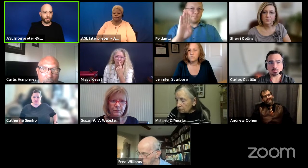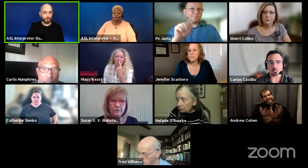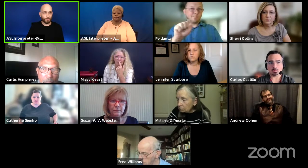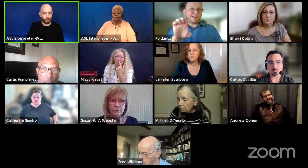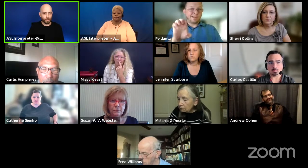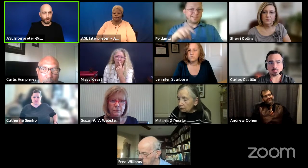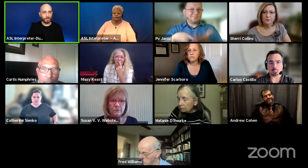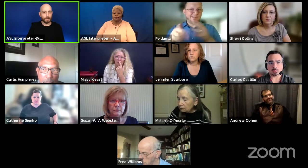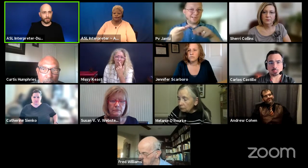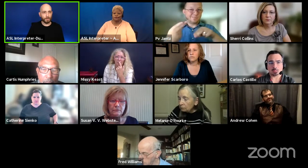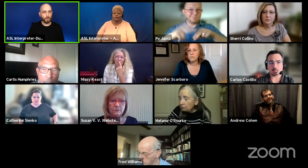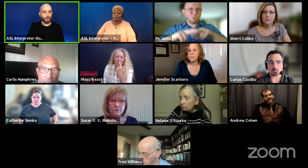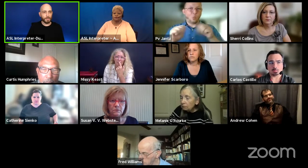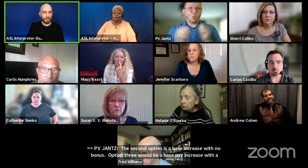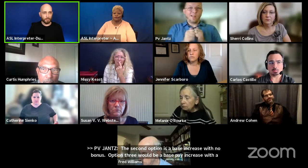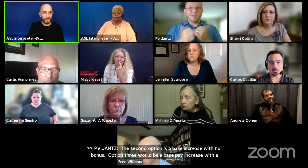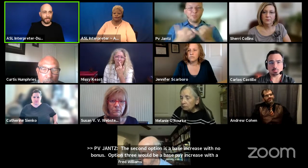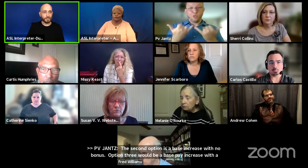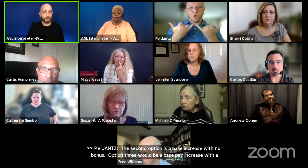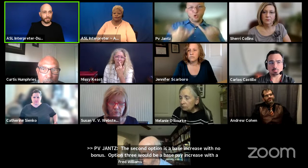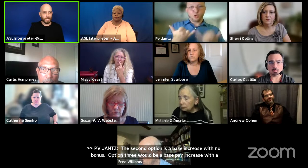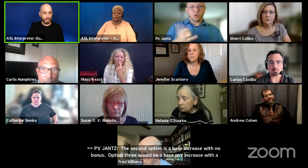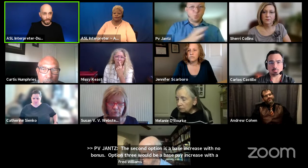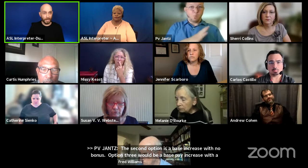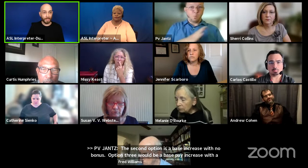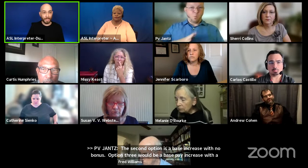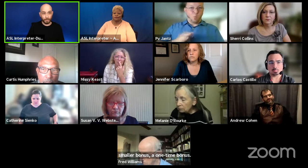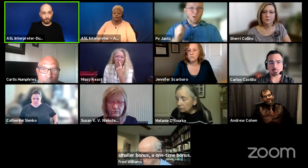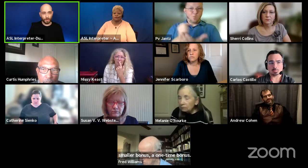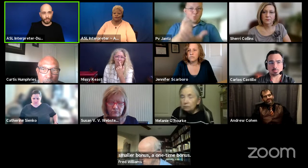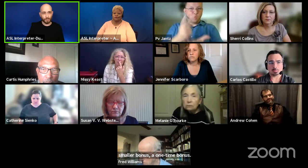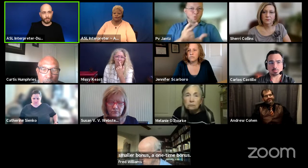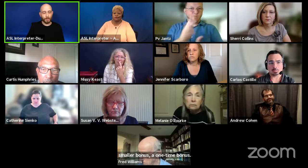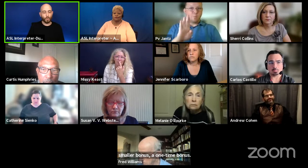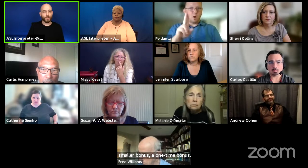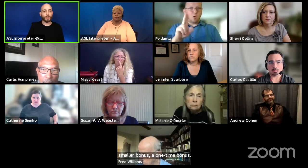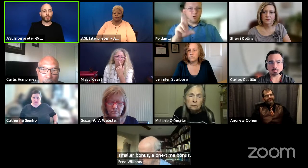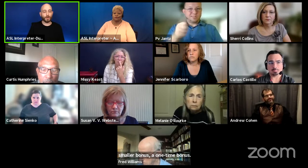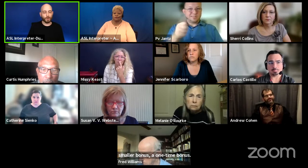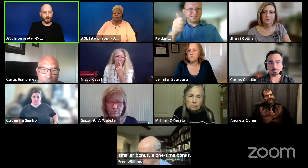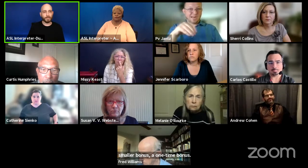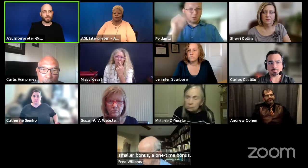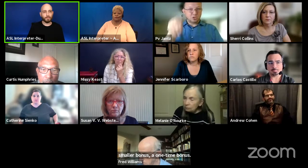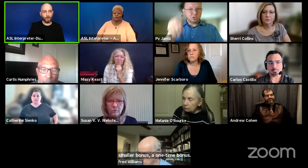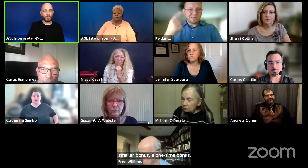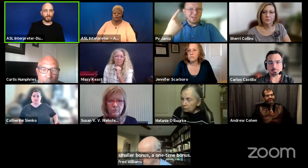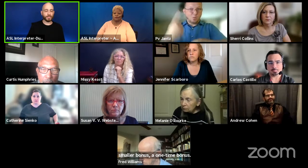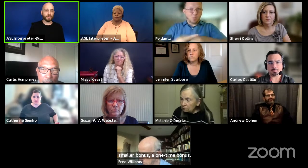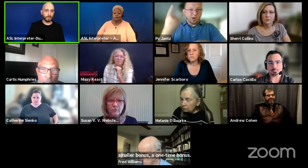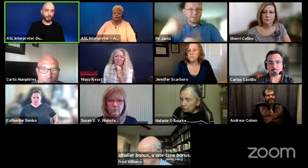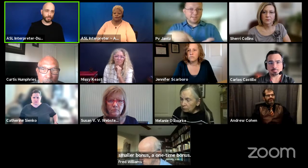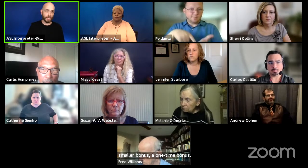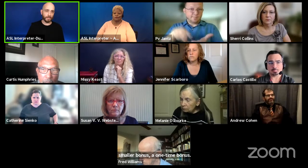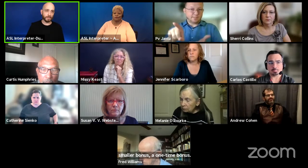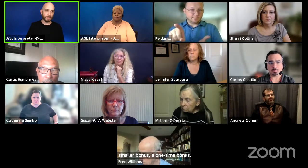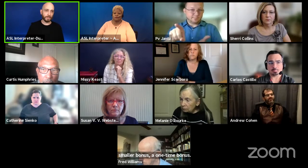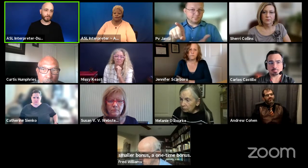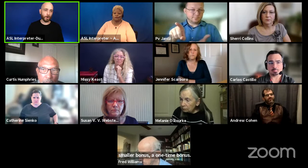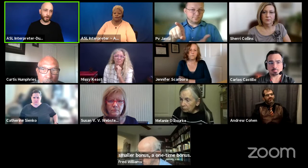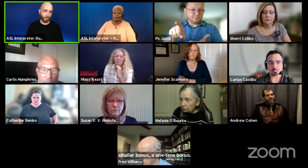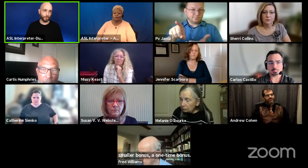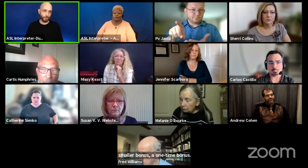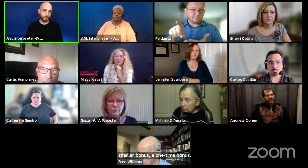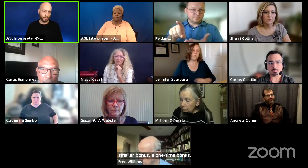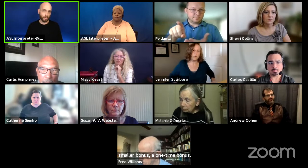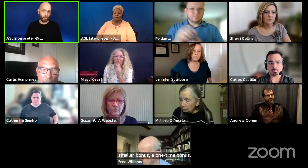And then option 4 would be a base pay increase with the current bonus of 10% that